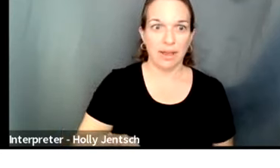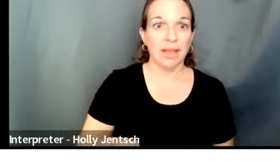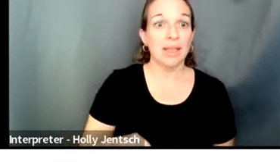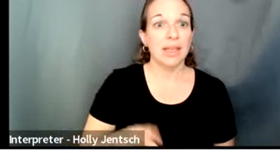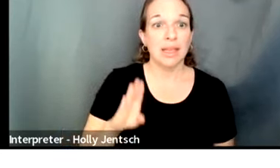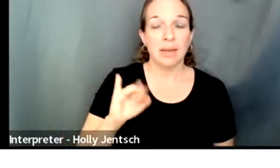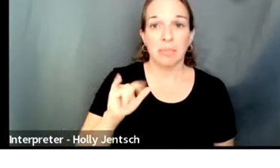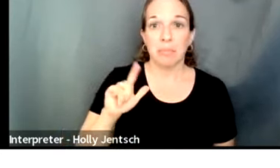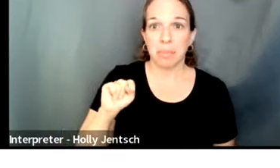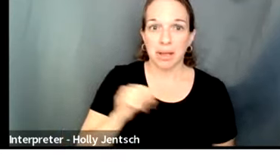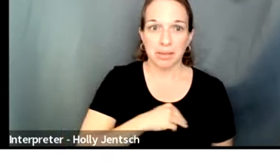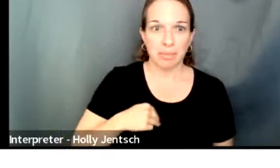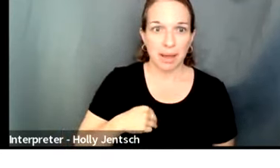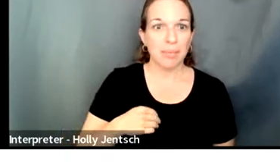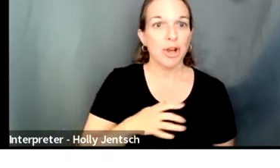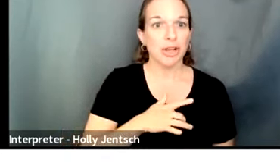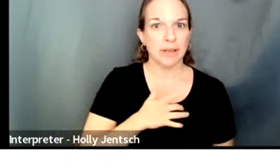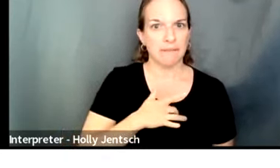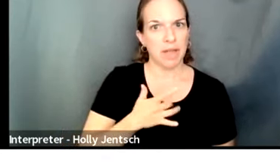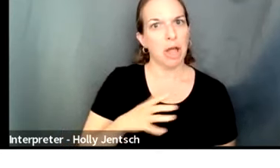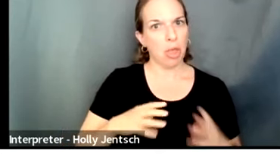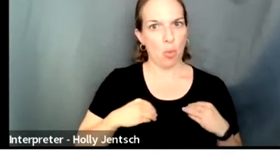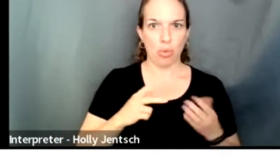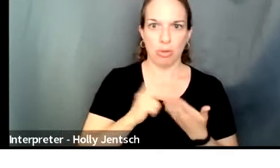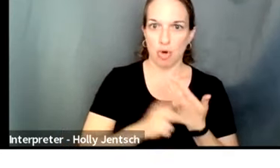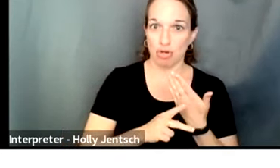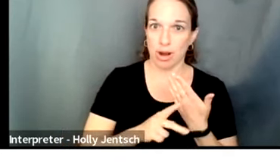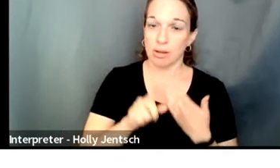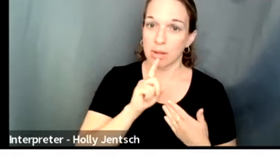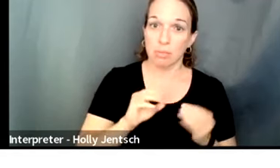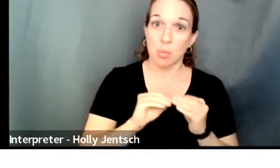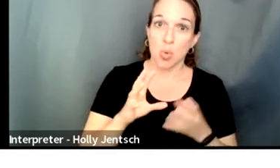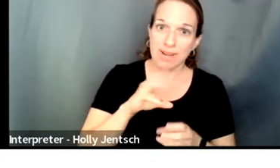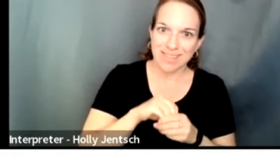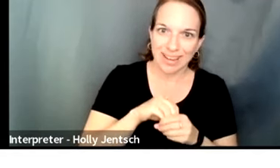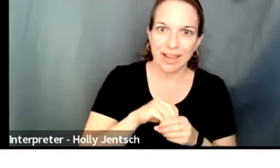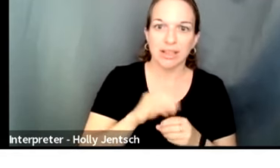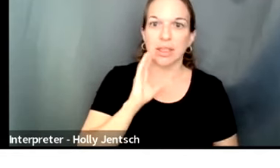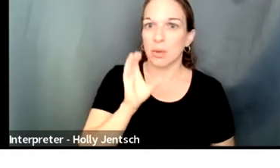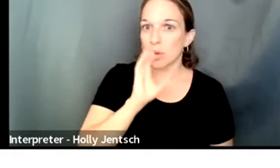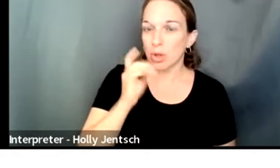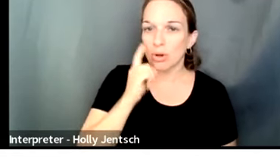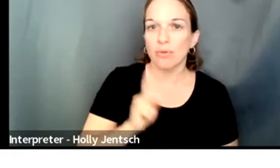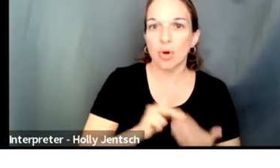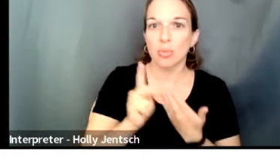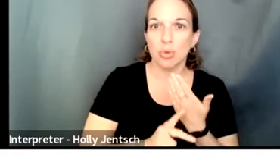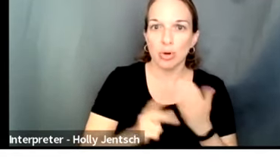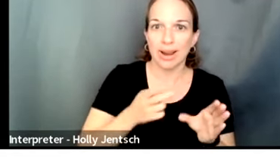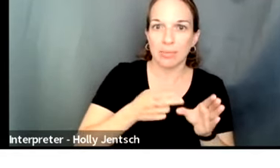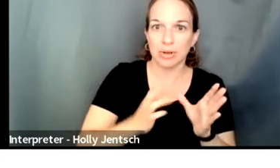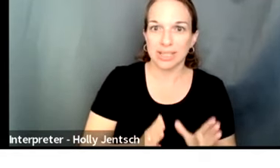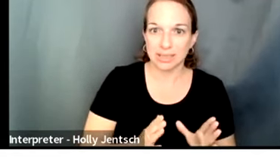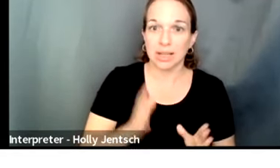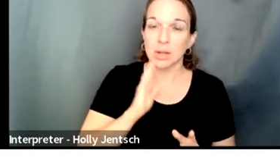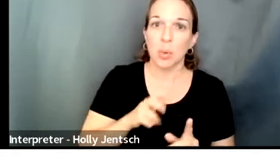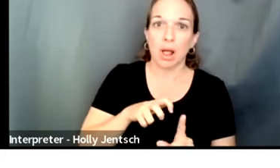first. They're engaged. They will seek your program participants, your students, for